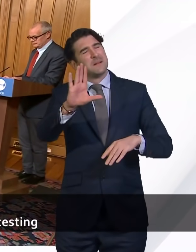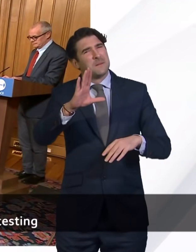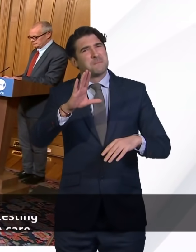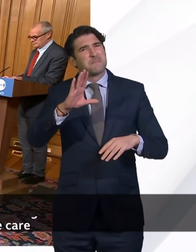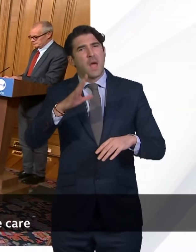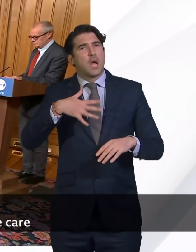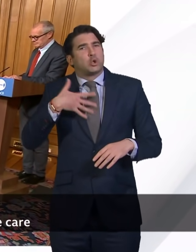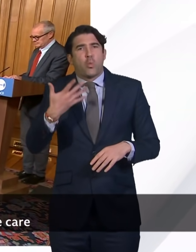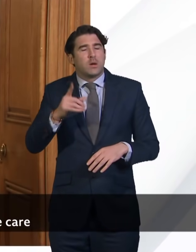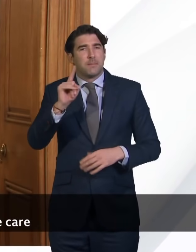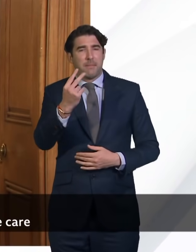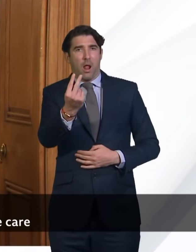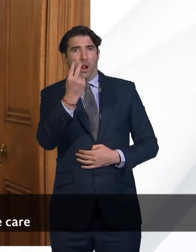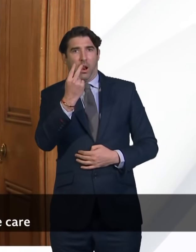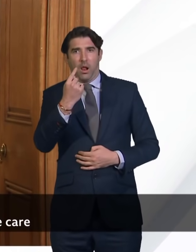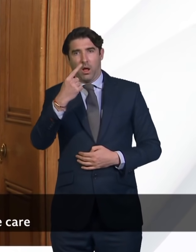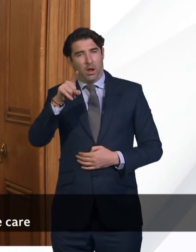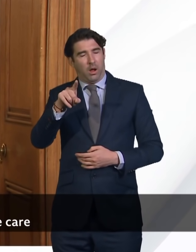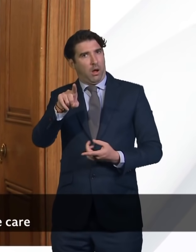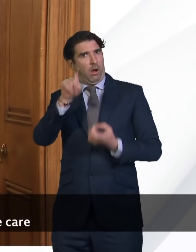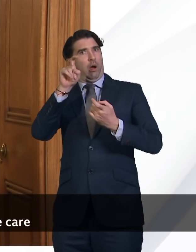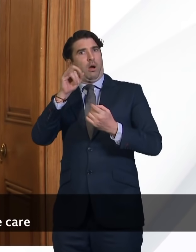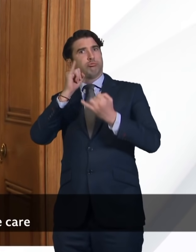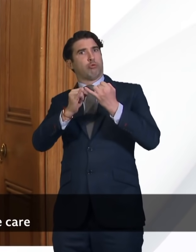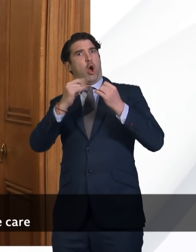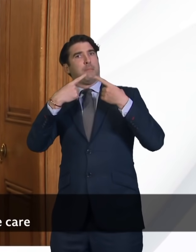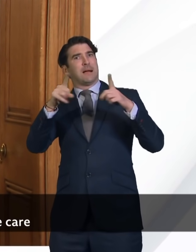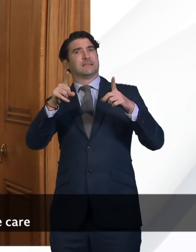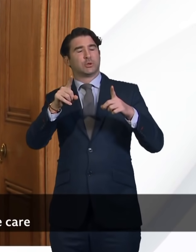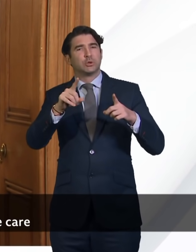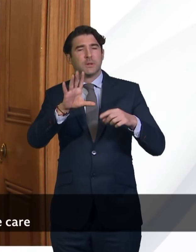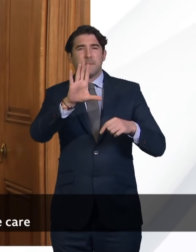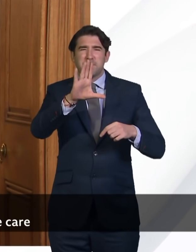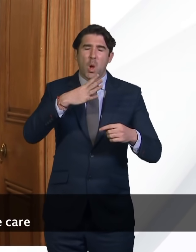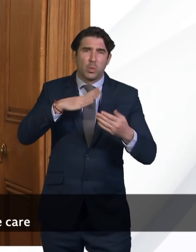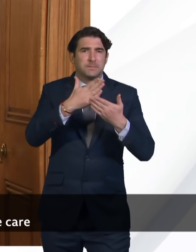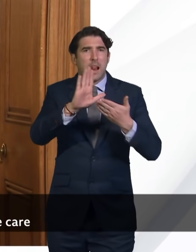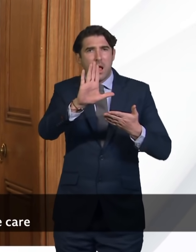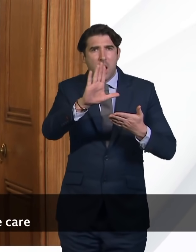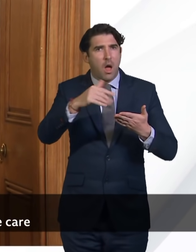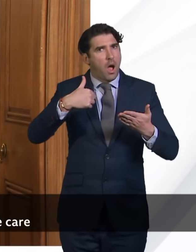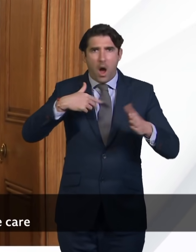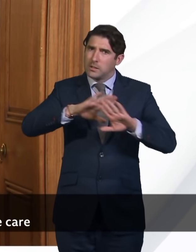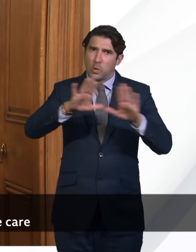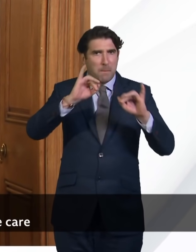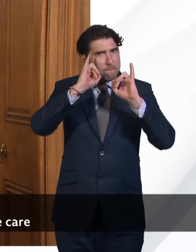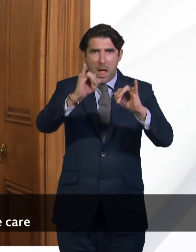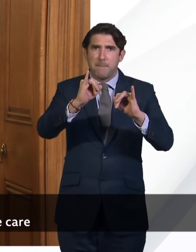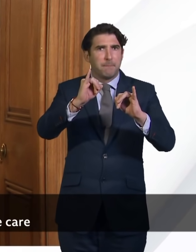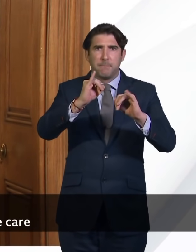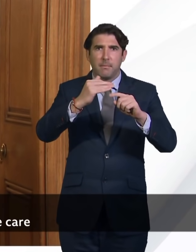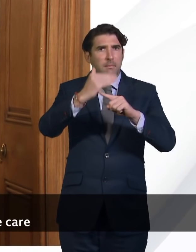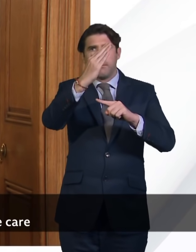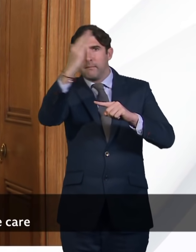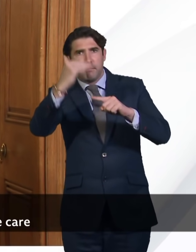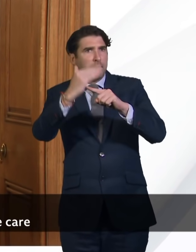you're right to pick this up, Chris. Yes, of course, it is more acute in these particular local areas, but it is vital to stress that this